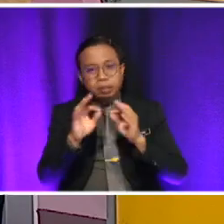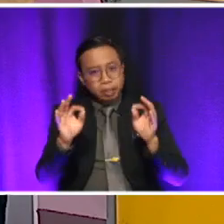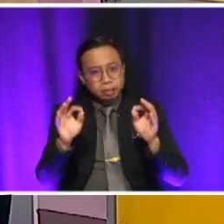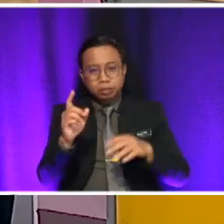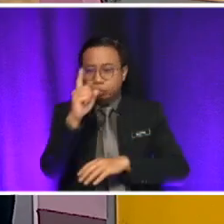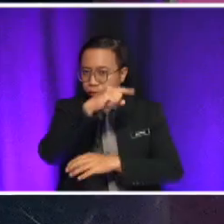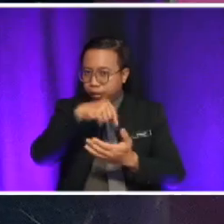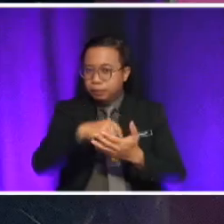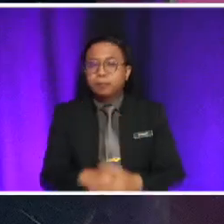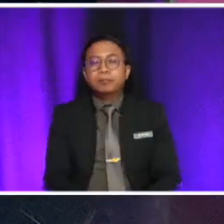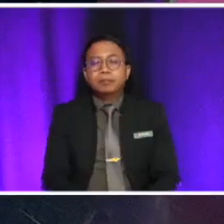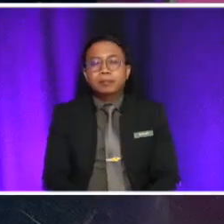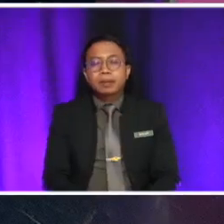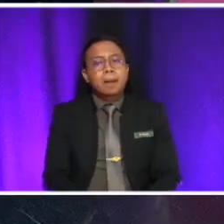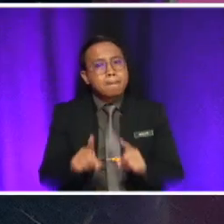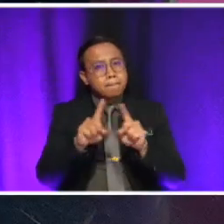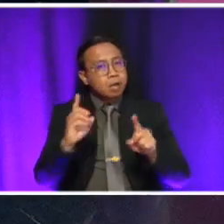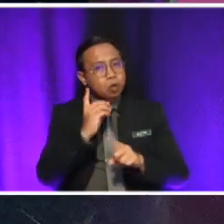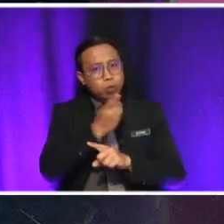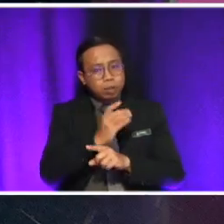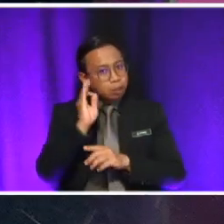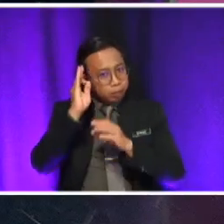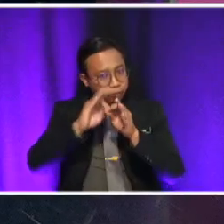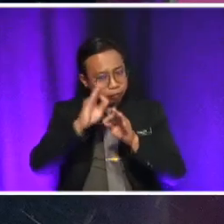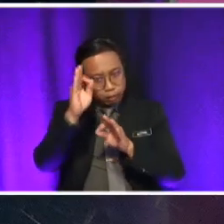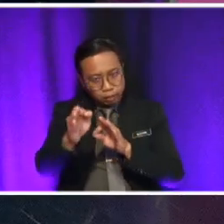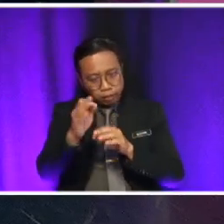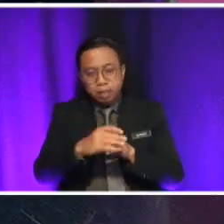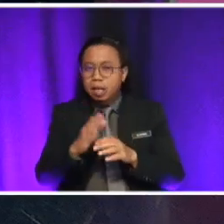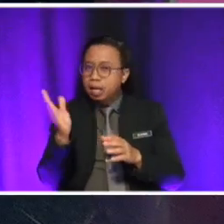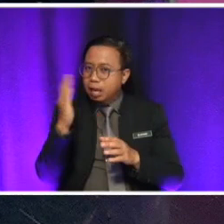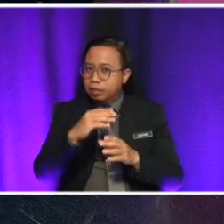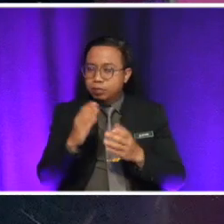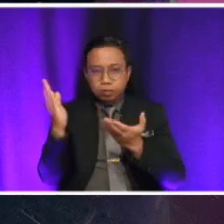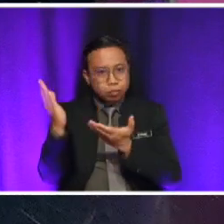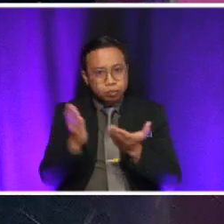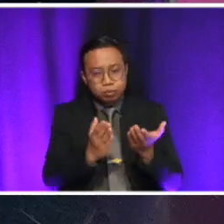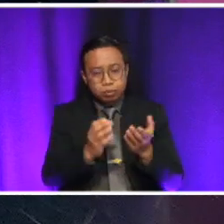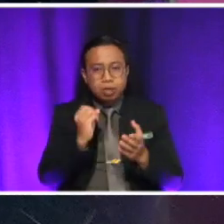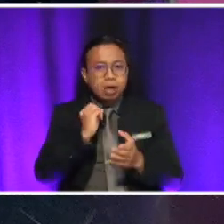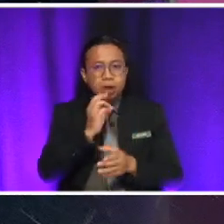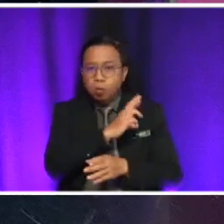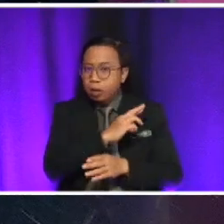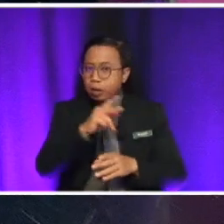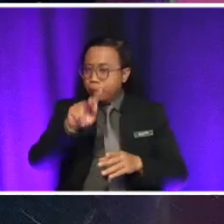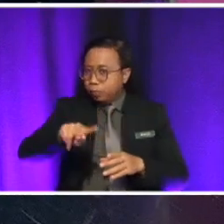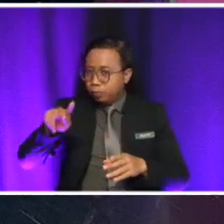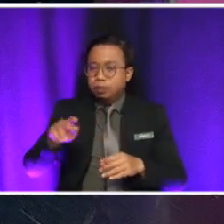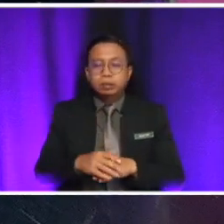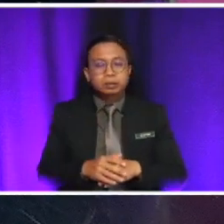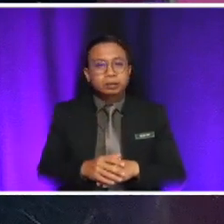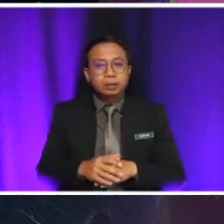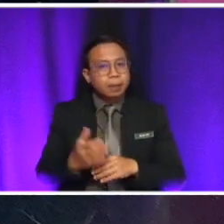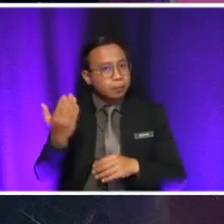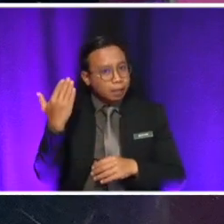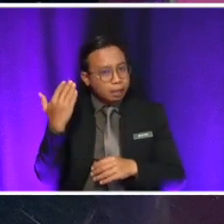sounds really amazing. But before we get further into that detail, let's first introduce our pupils for today. Let's have them here